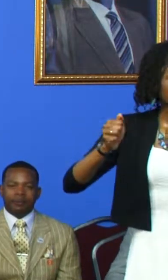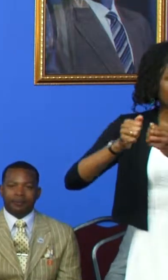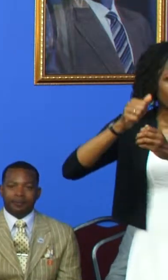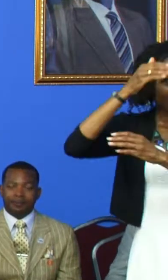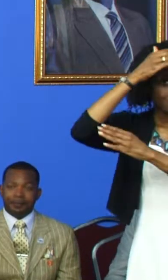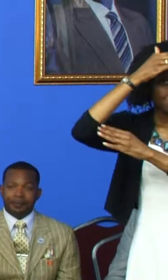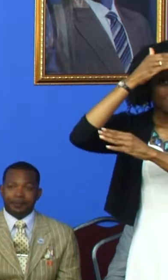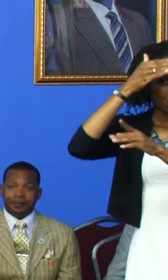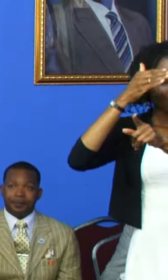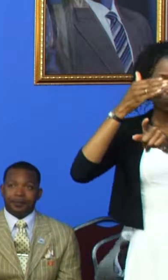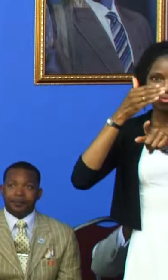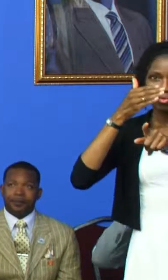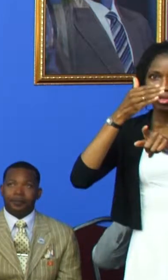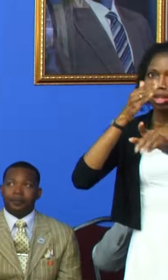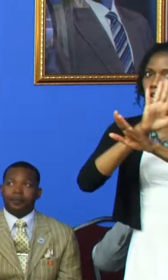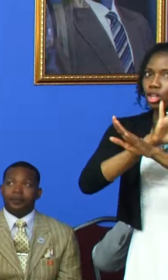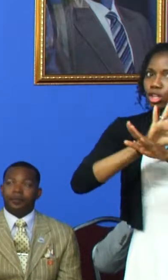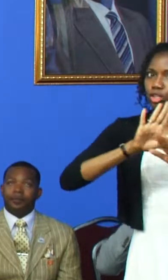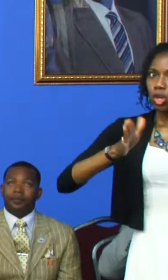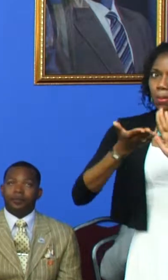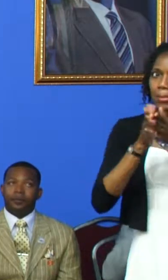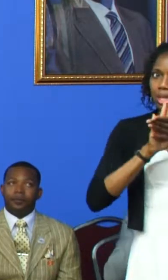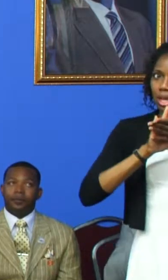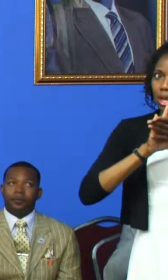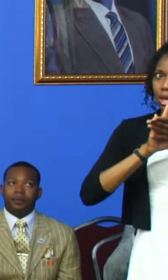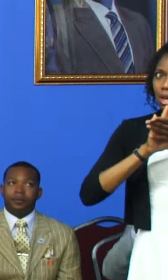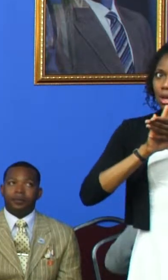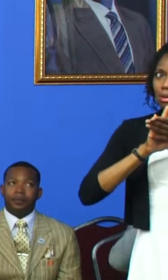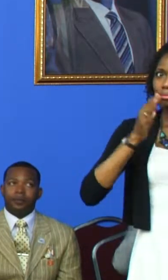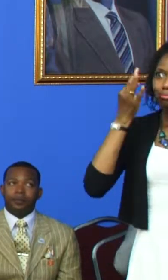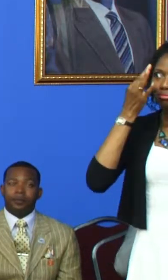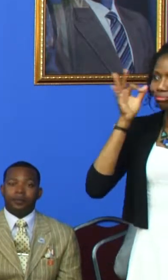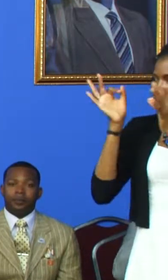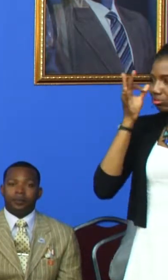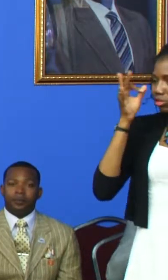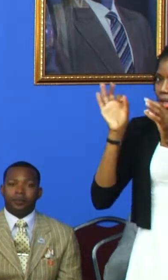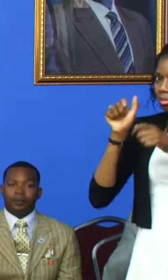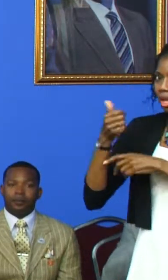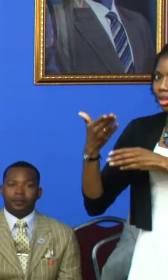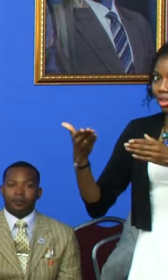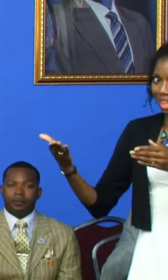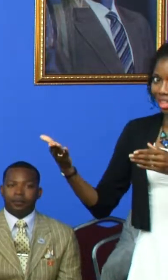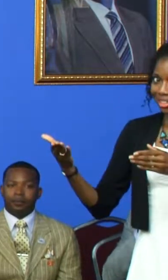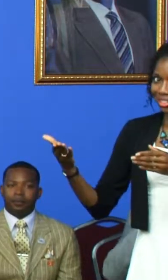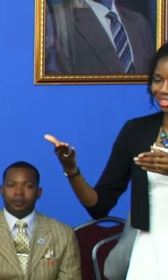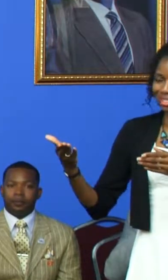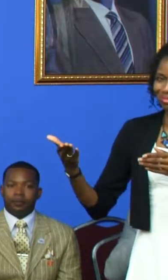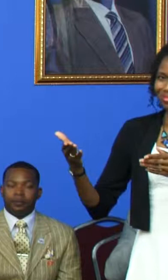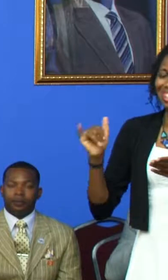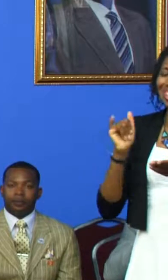don't be distracted. That's why we're going to Washington.